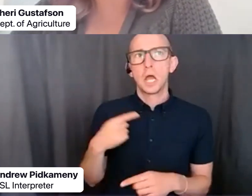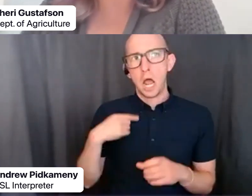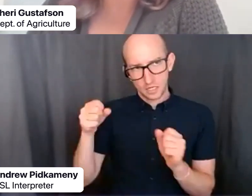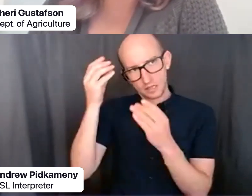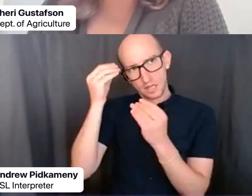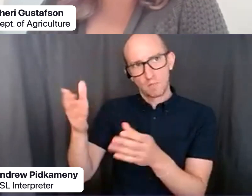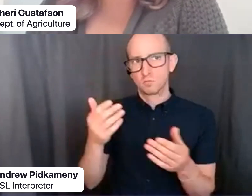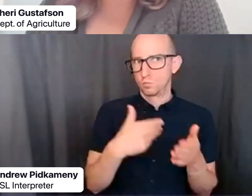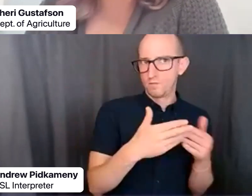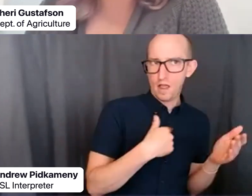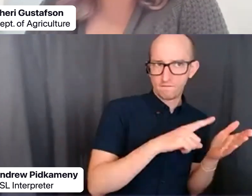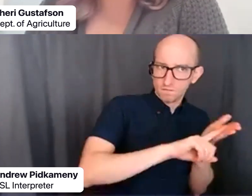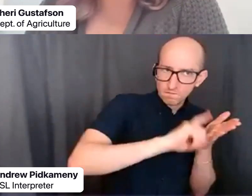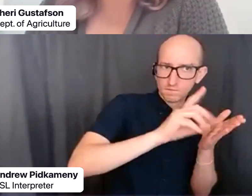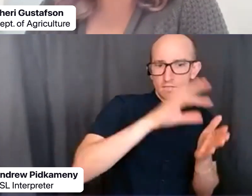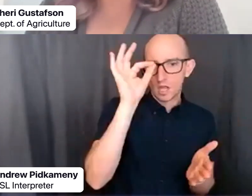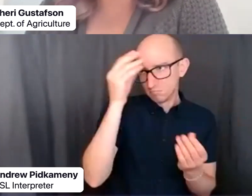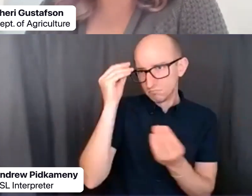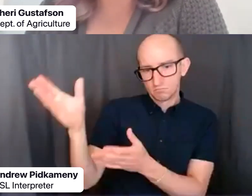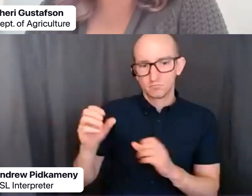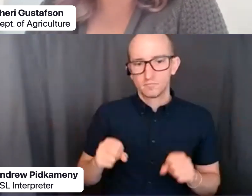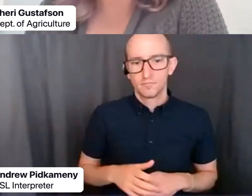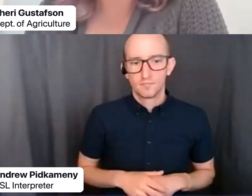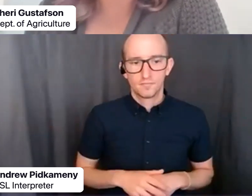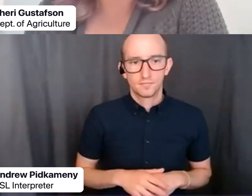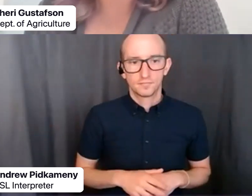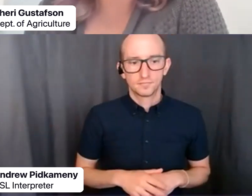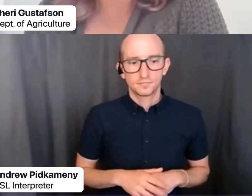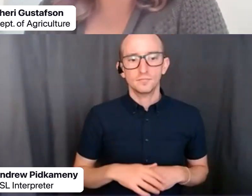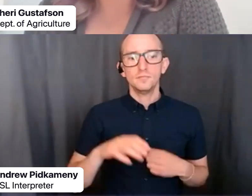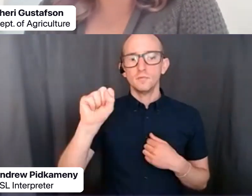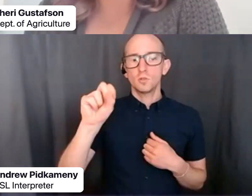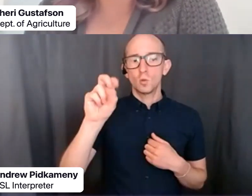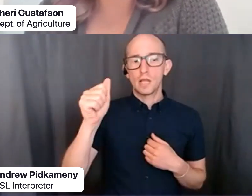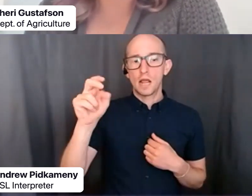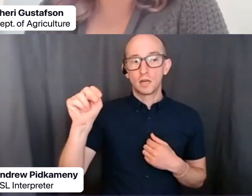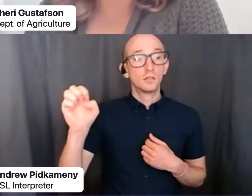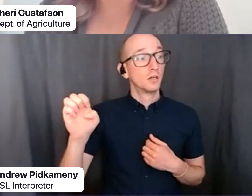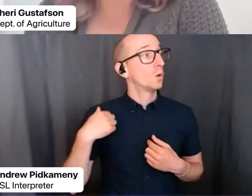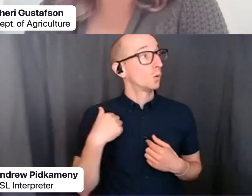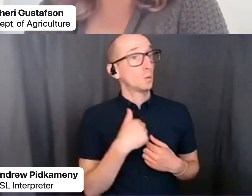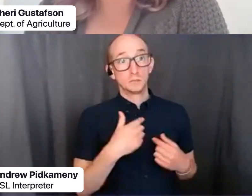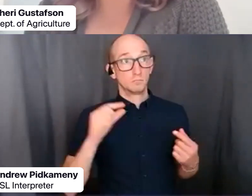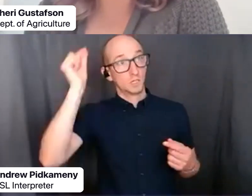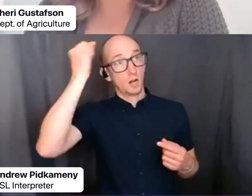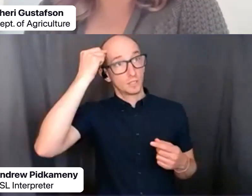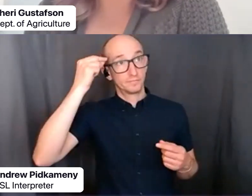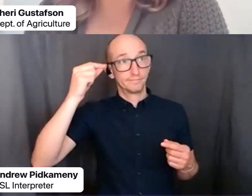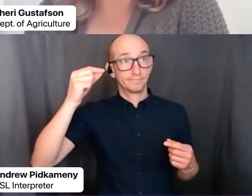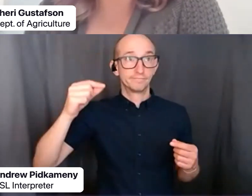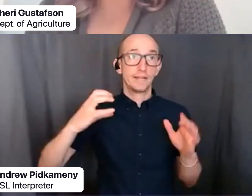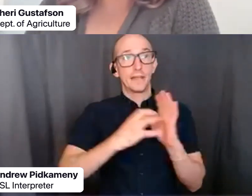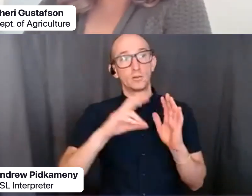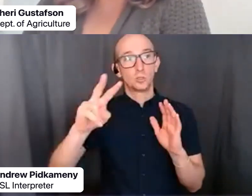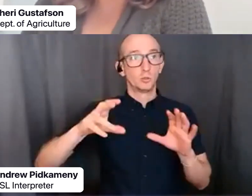find. Yeah, maybe we could. Oh, we would expect as a government, Title II